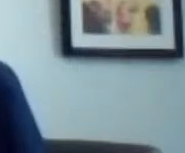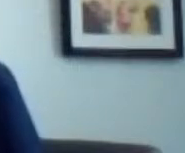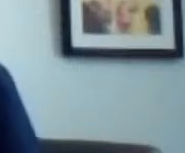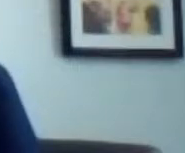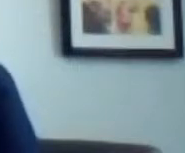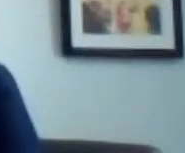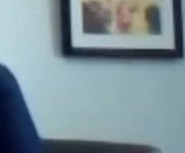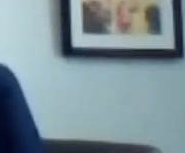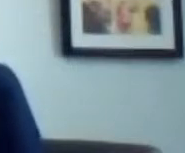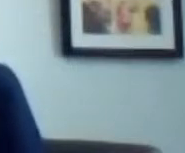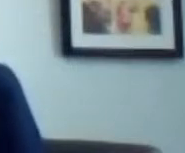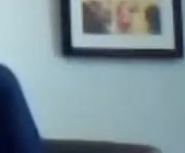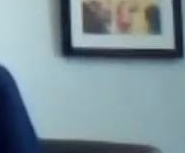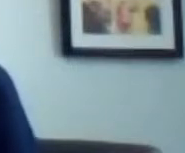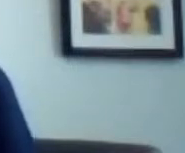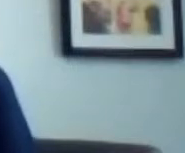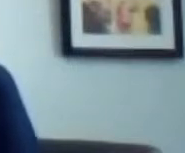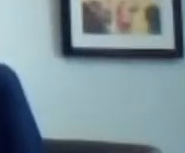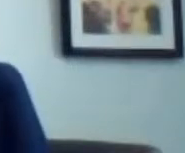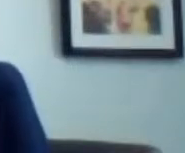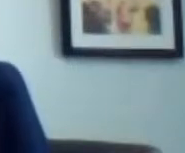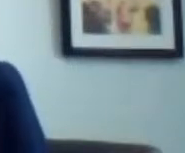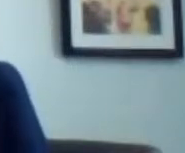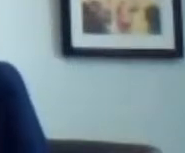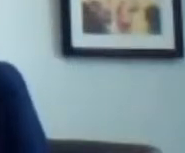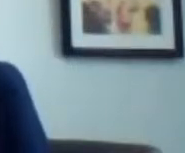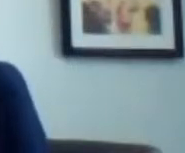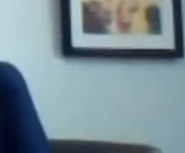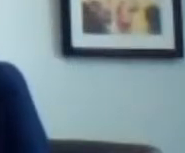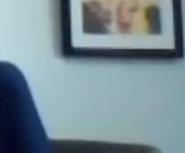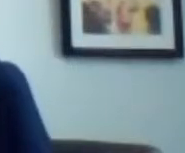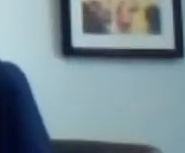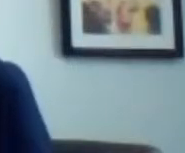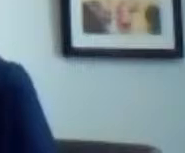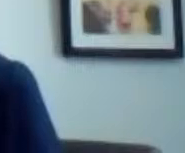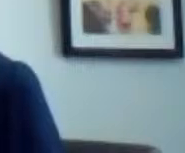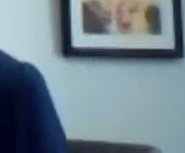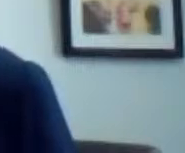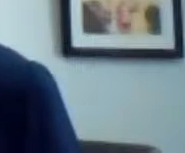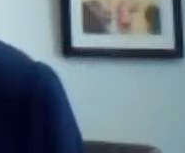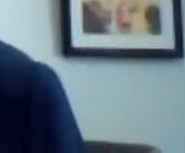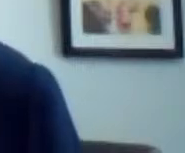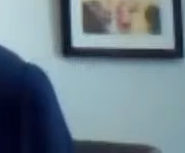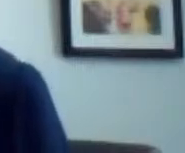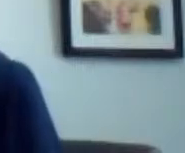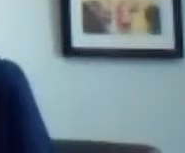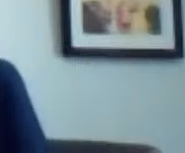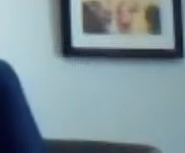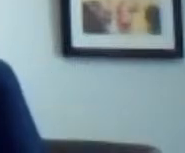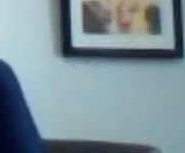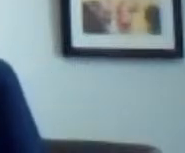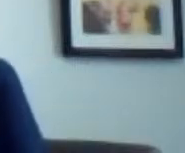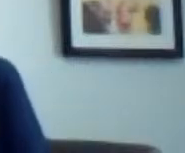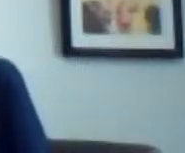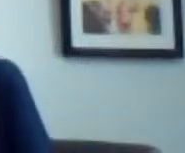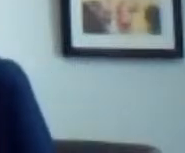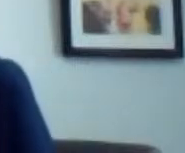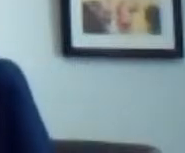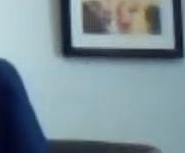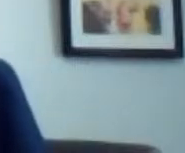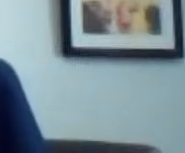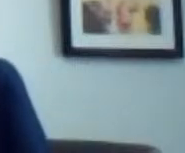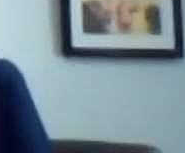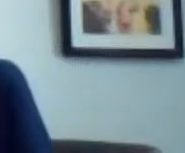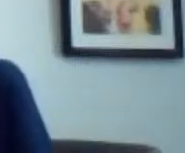International Seminary Safe Work from the Justice of Work, the Justice or Labor